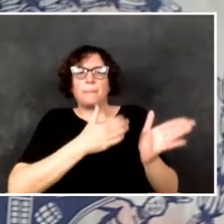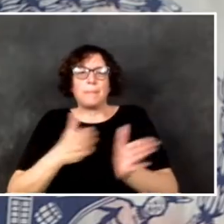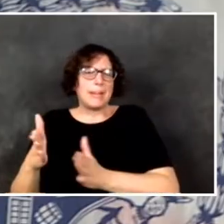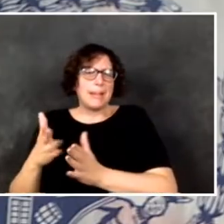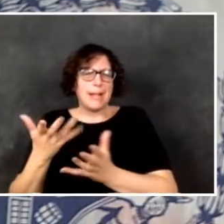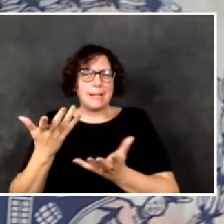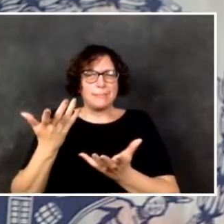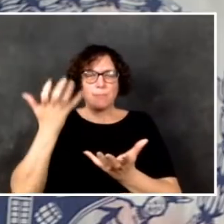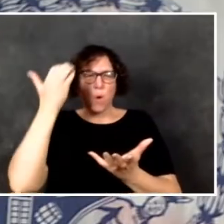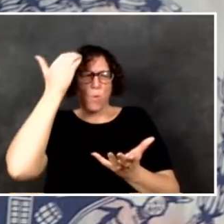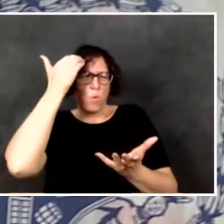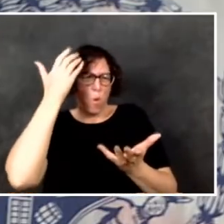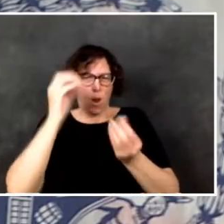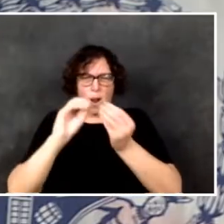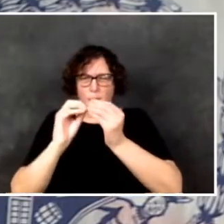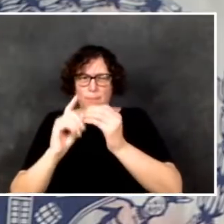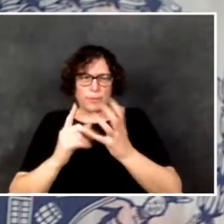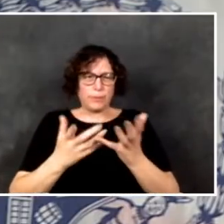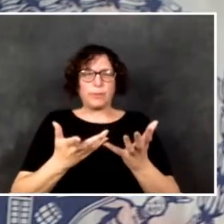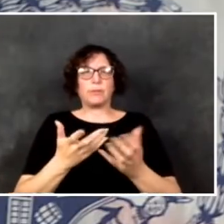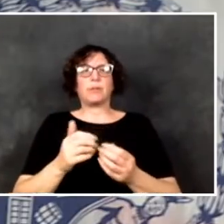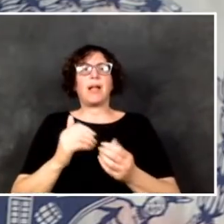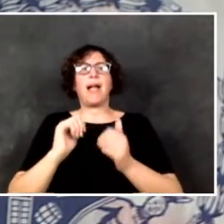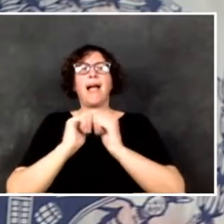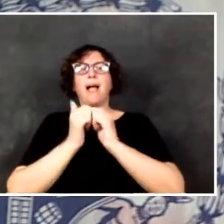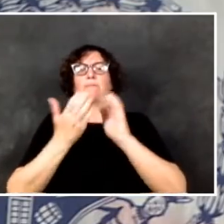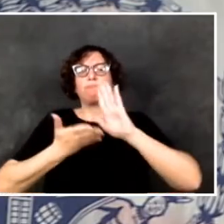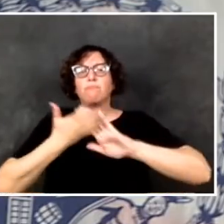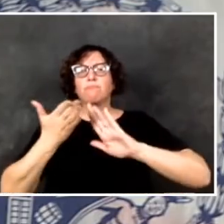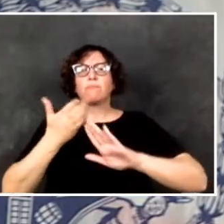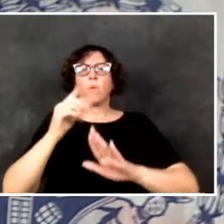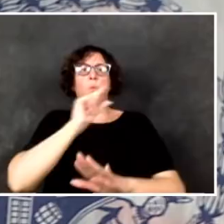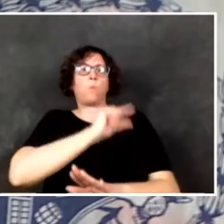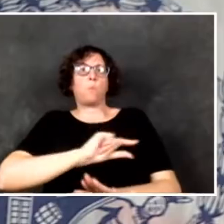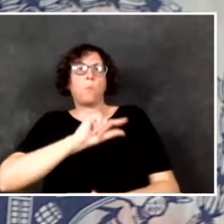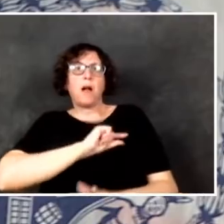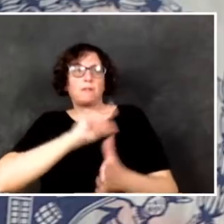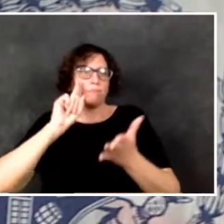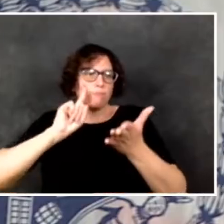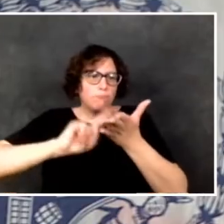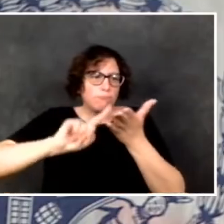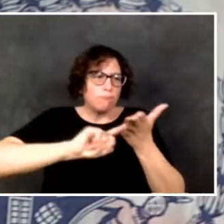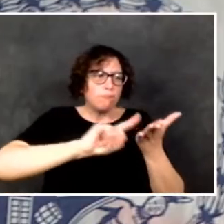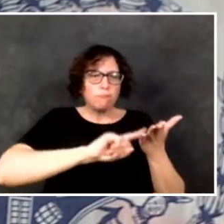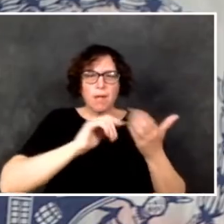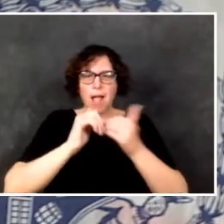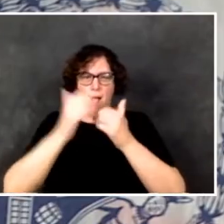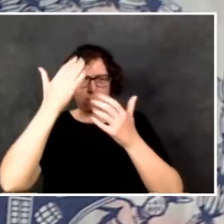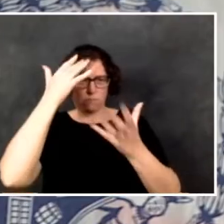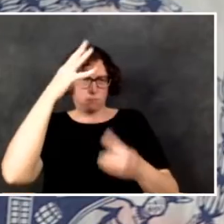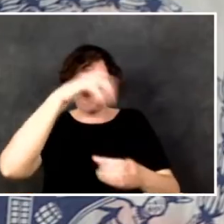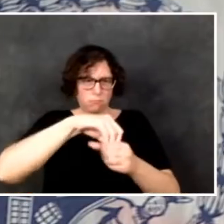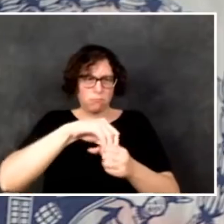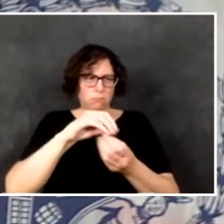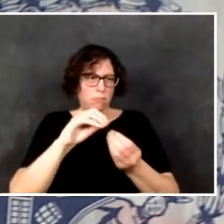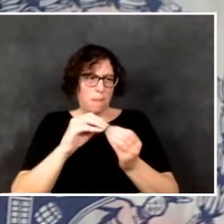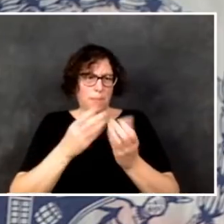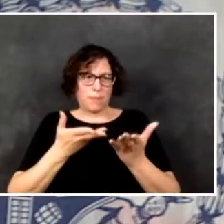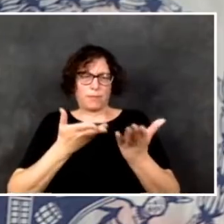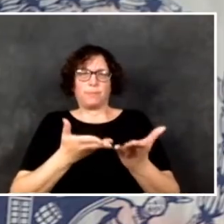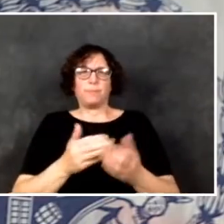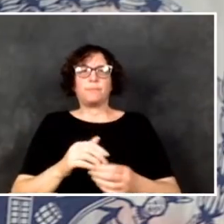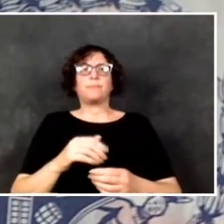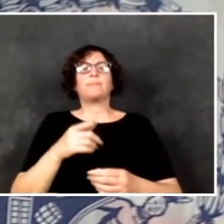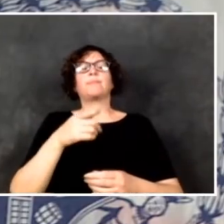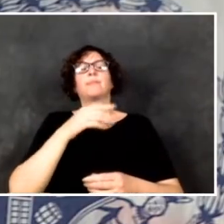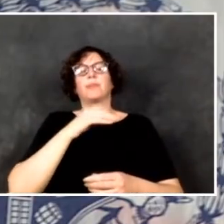quality control this kind of education experience? Yeah, it's a great question. I'll start and I'll pass